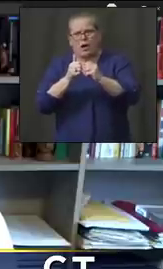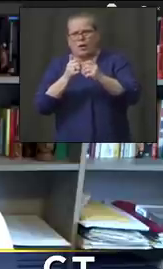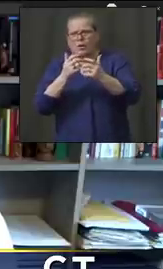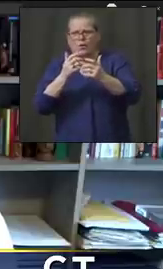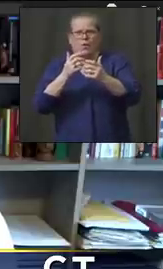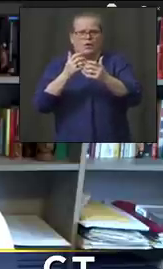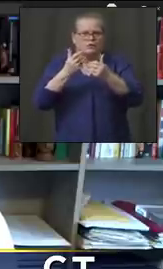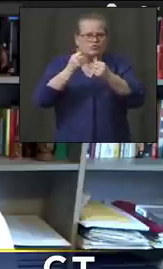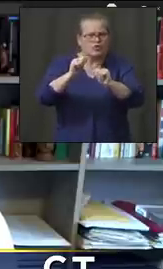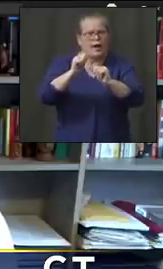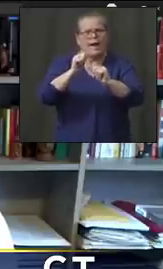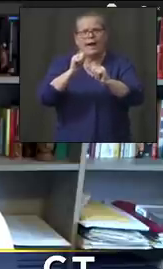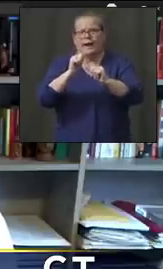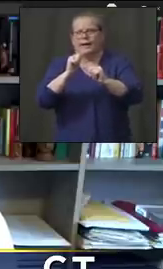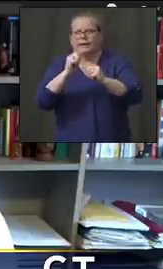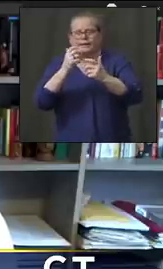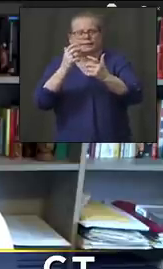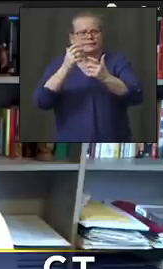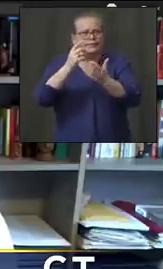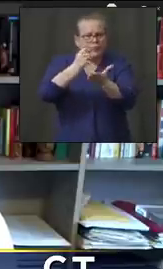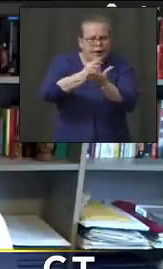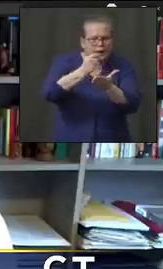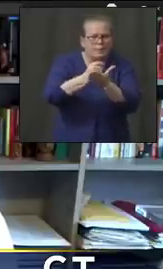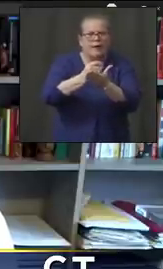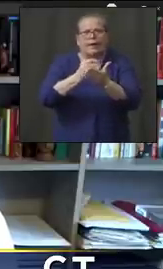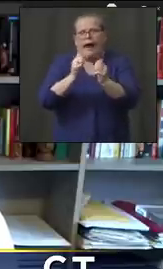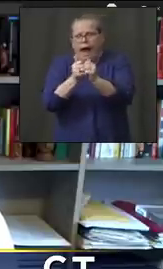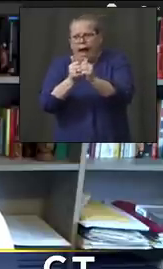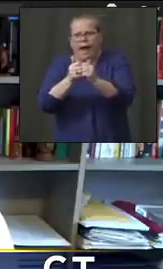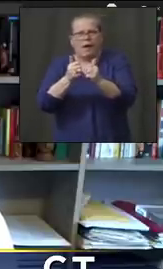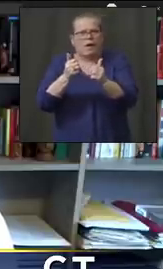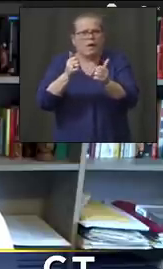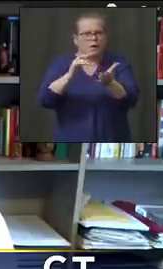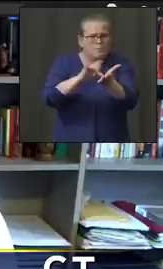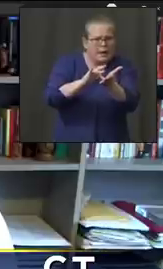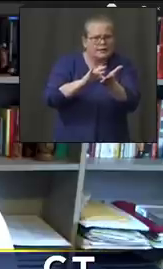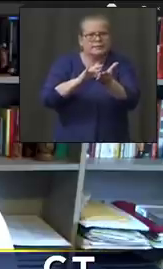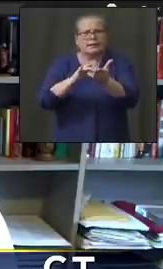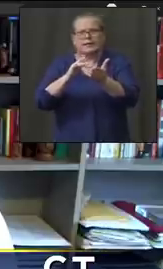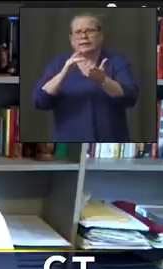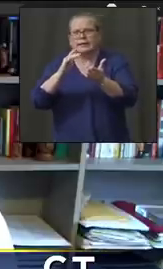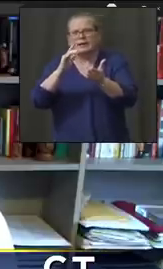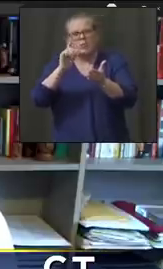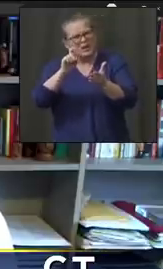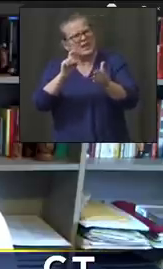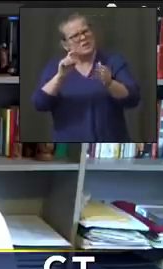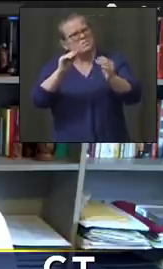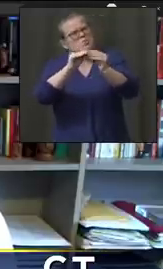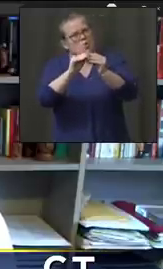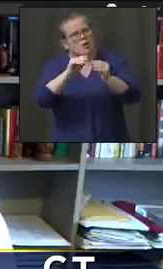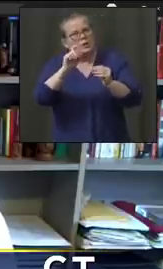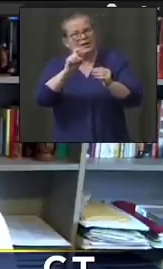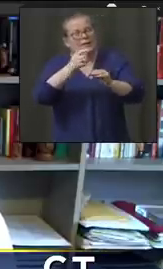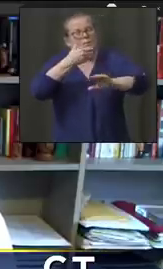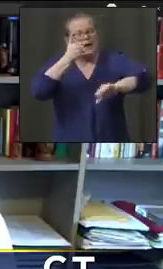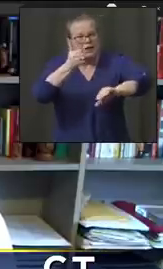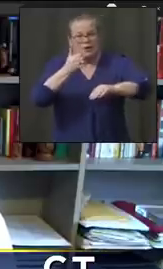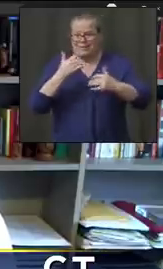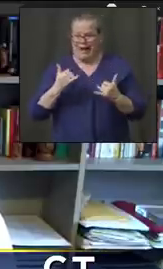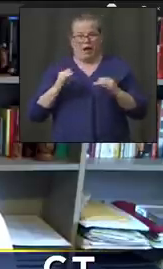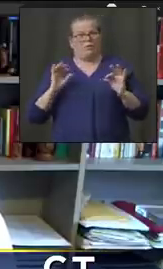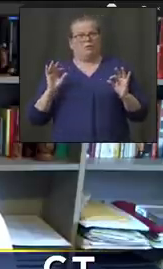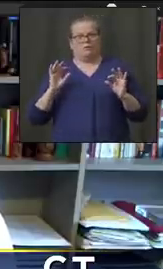and control. And those are going to be therapeutics or medications, and the other is going to be vaccines. And those are going to take a time. They're going to take